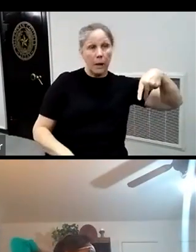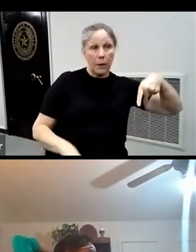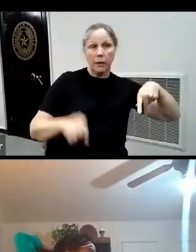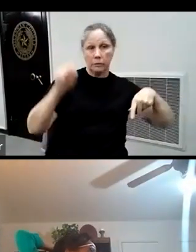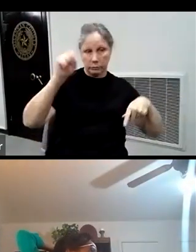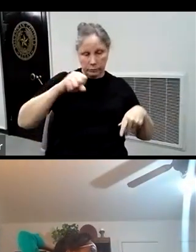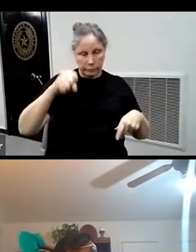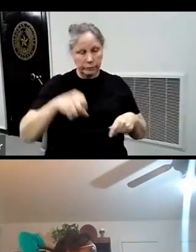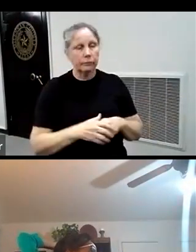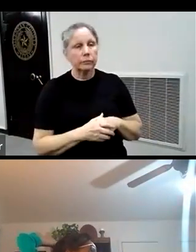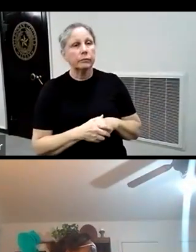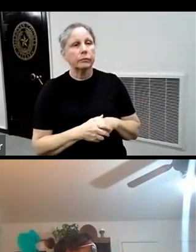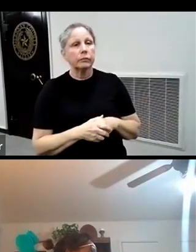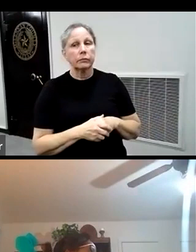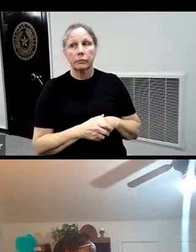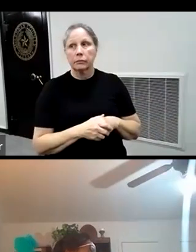Aye.